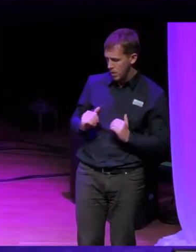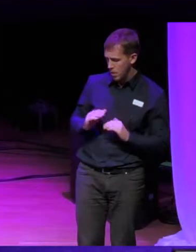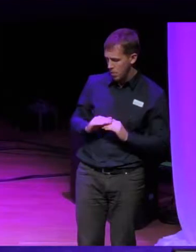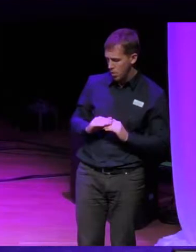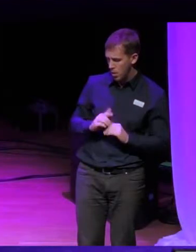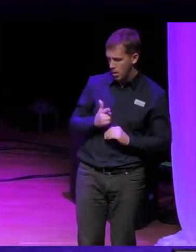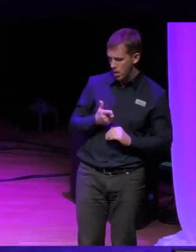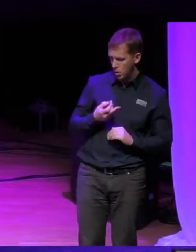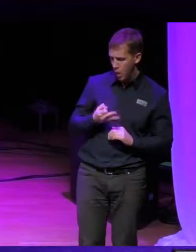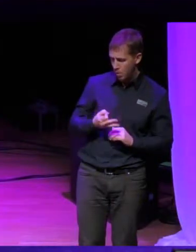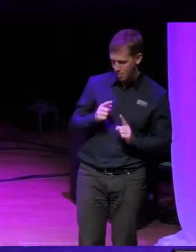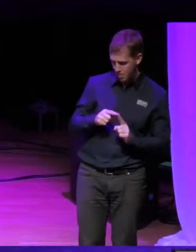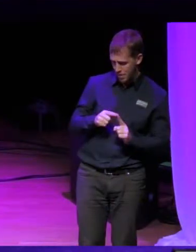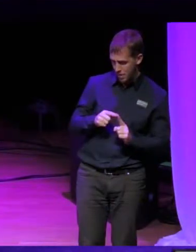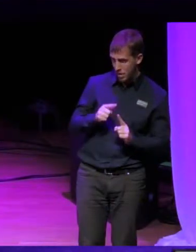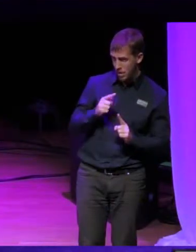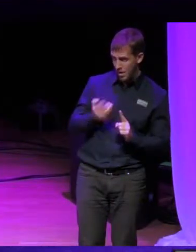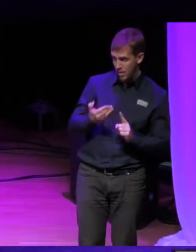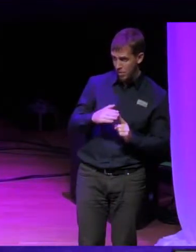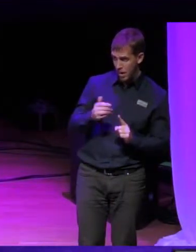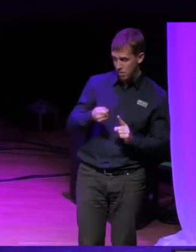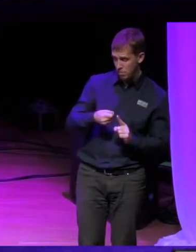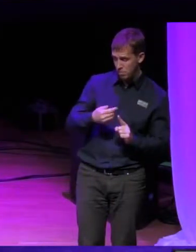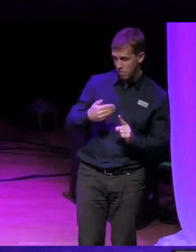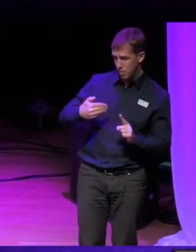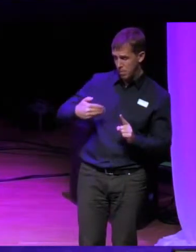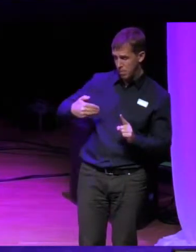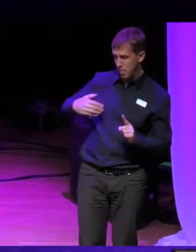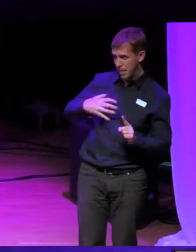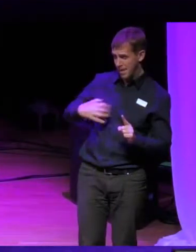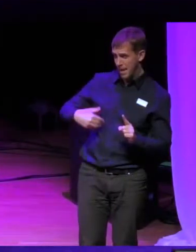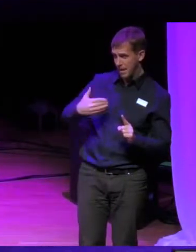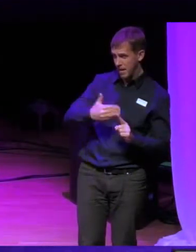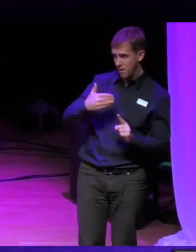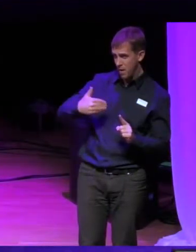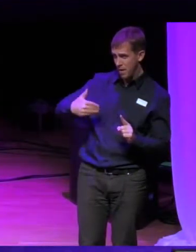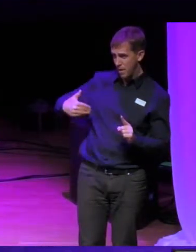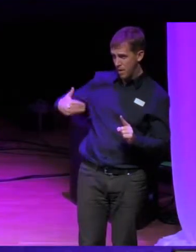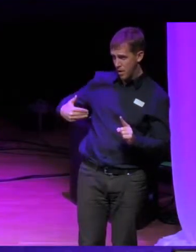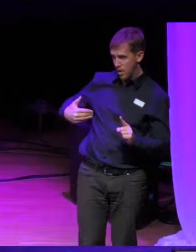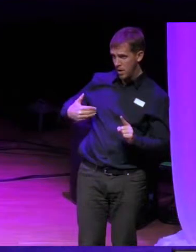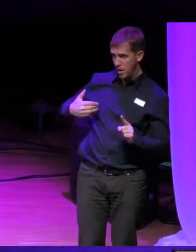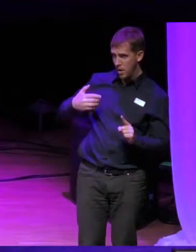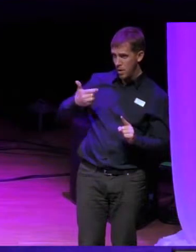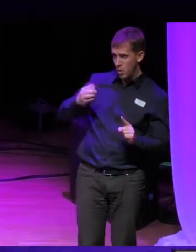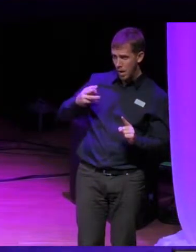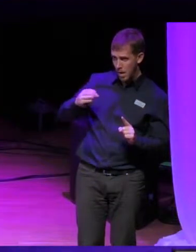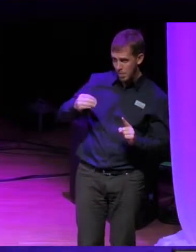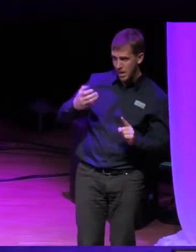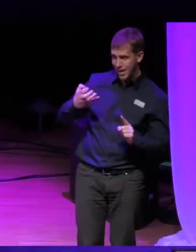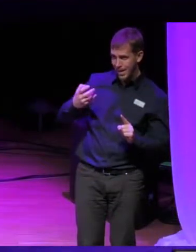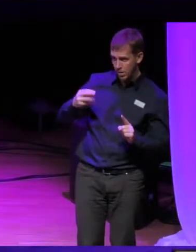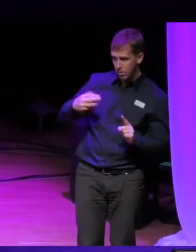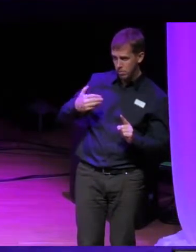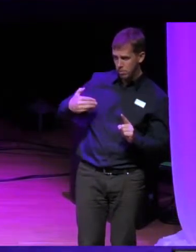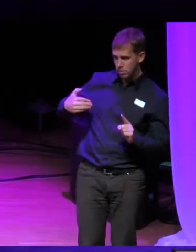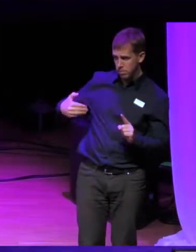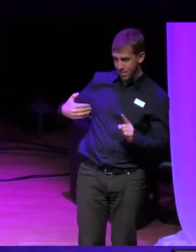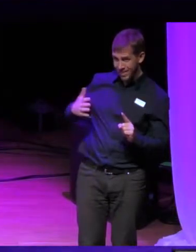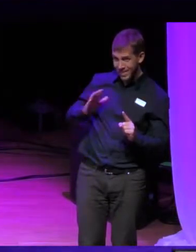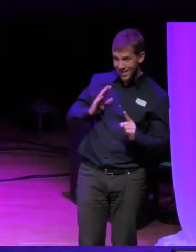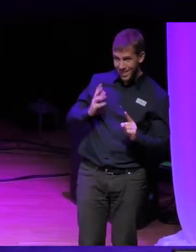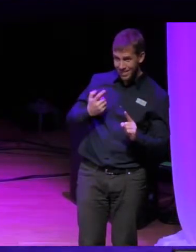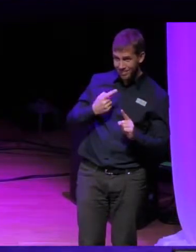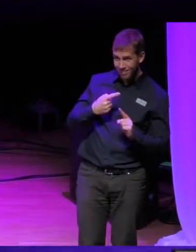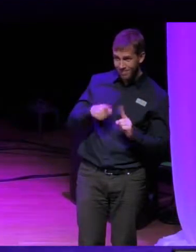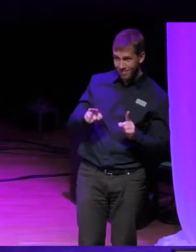between Trump and previous presidents, even Bush and Clinton, in actually abiding by the